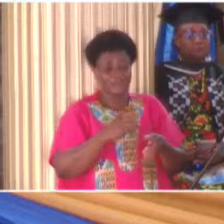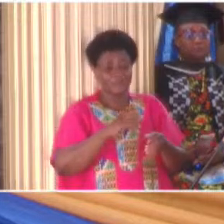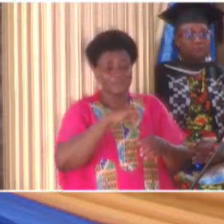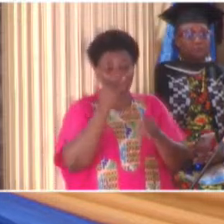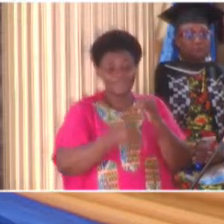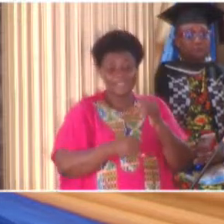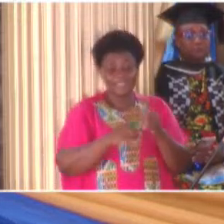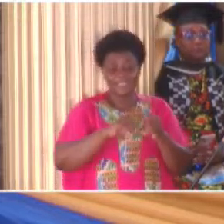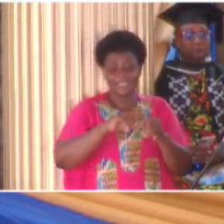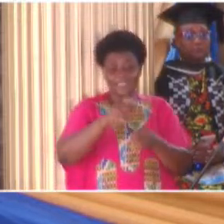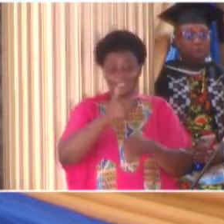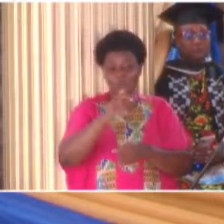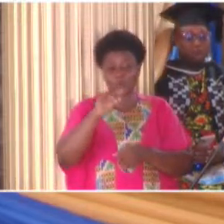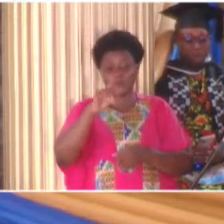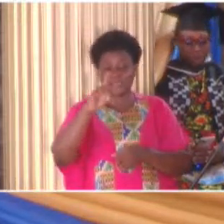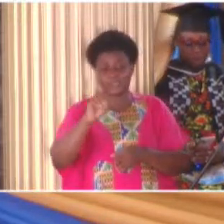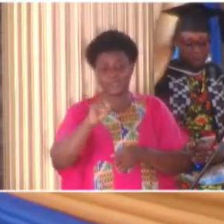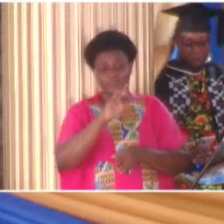3.97.